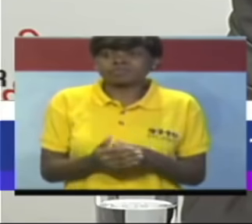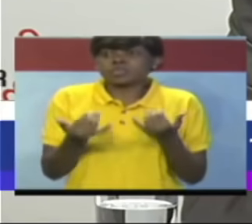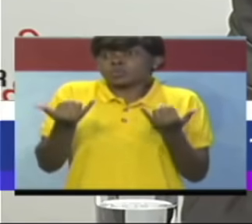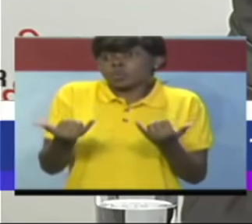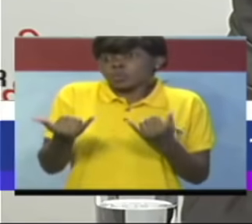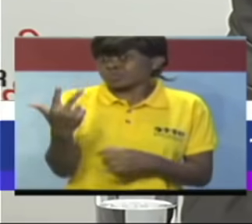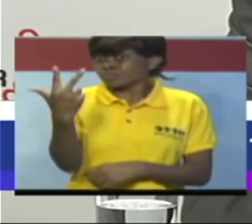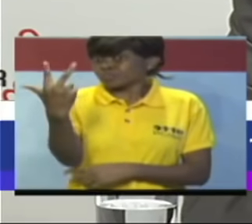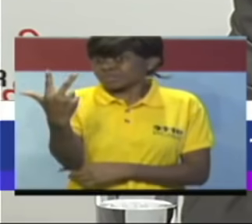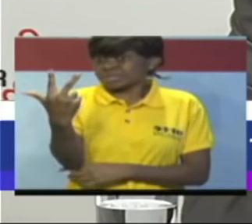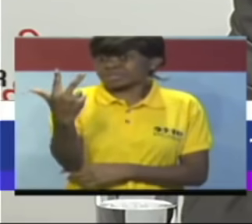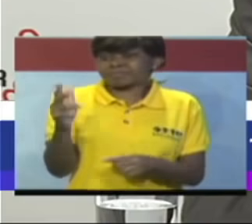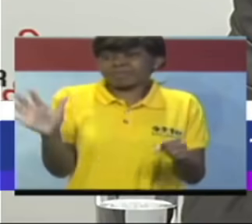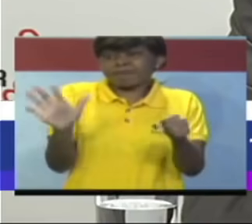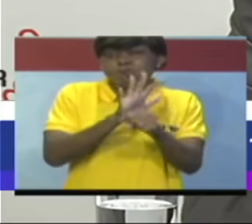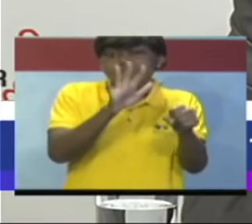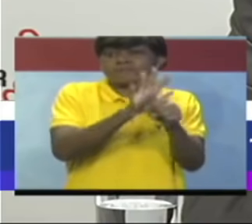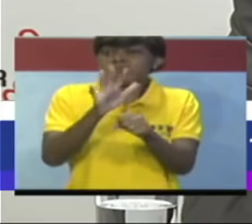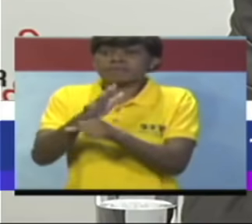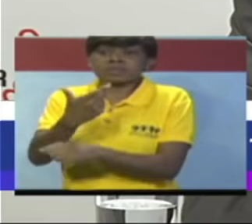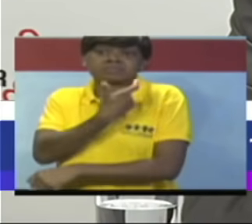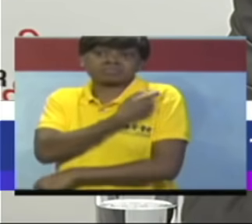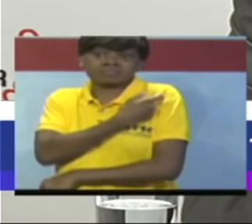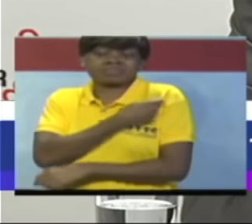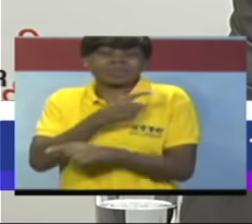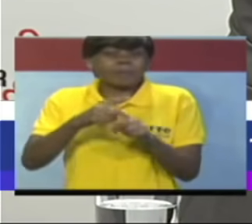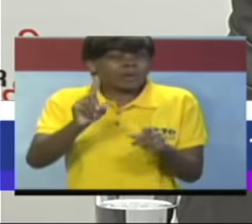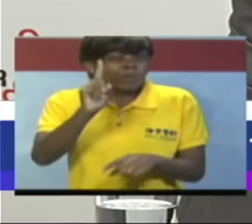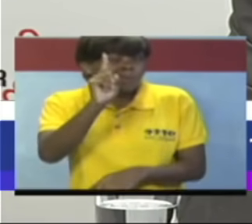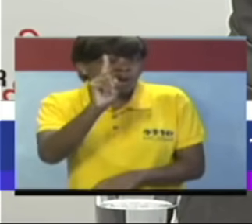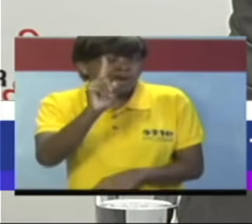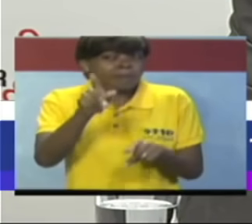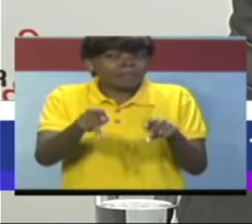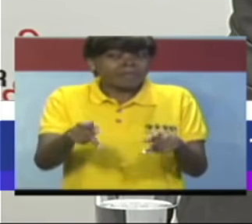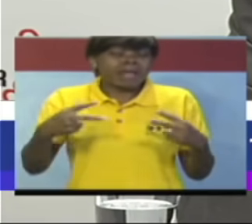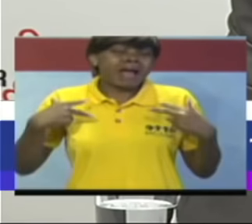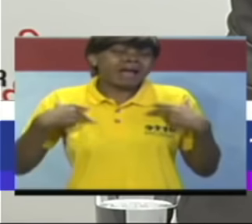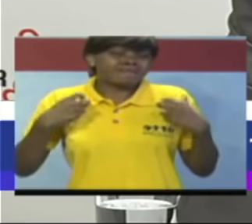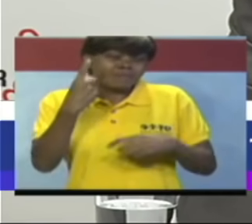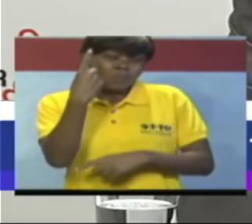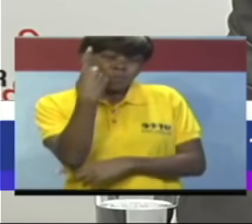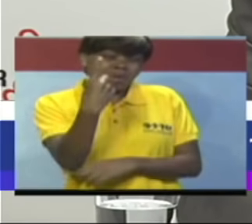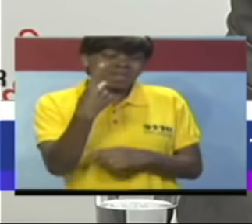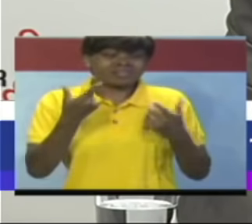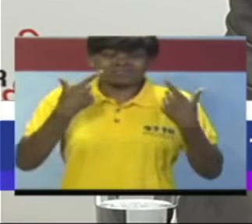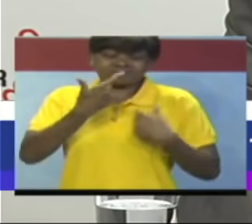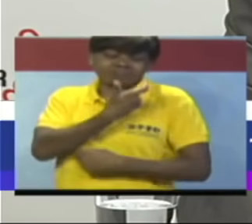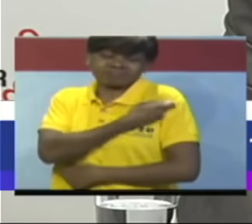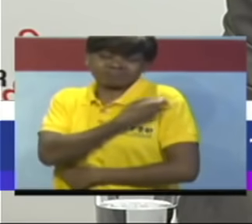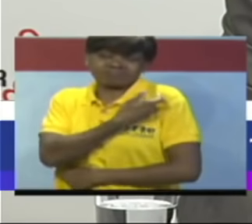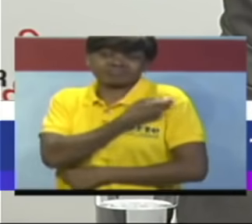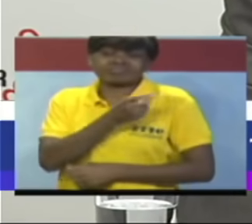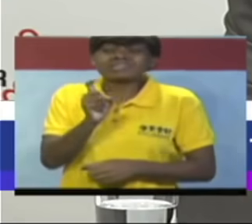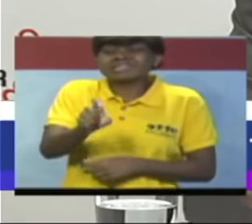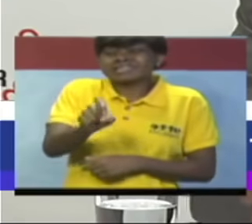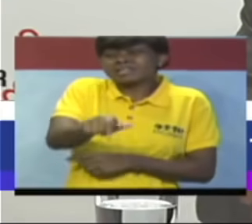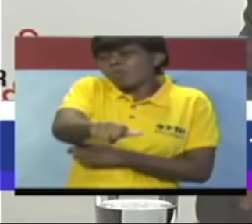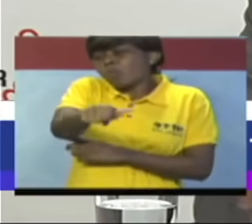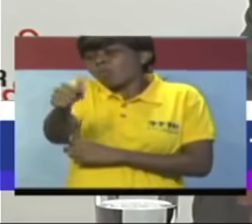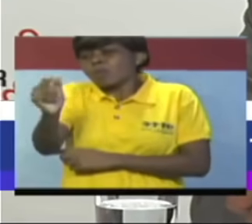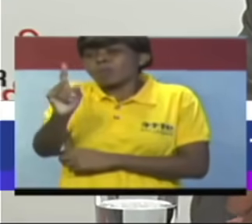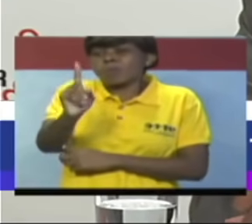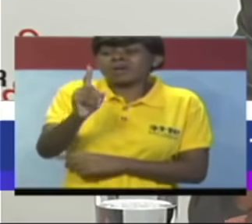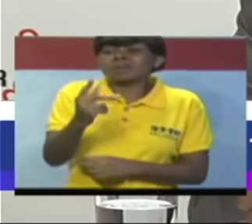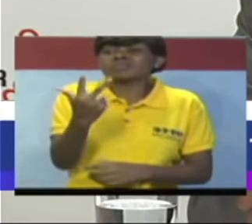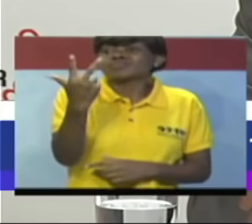fully vaccinated, 1 that had received only 1 dose of the vaccine regimen, and 3 that were unvaccinated. So as we've said before, we have